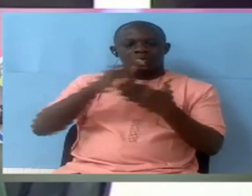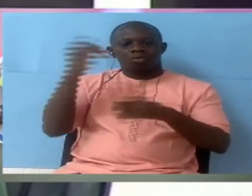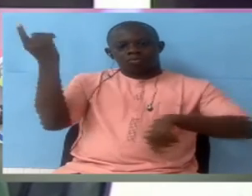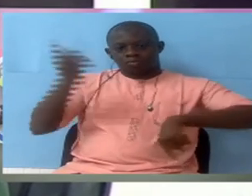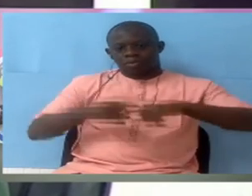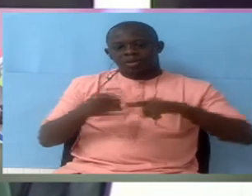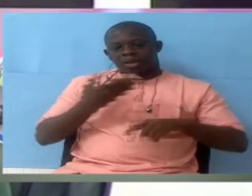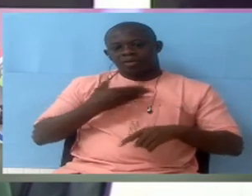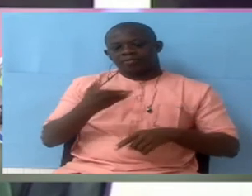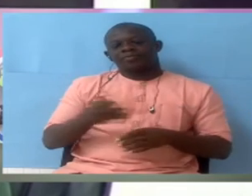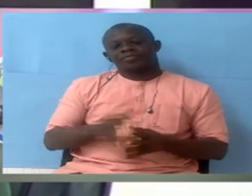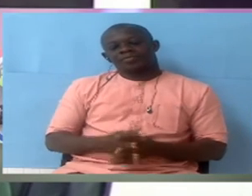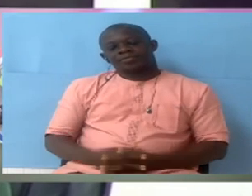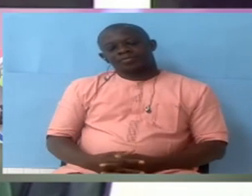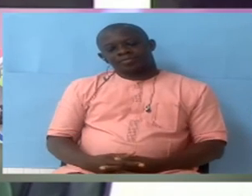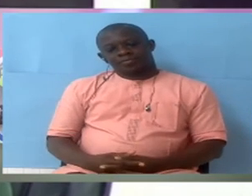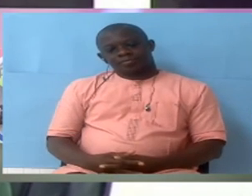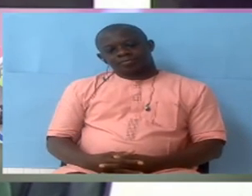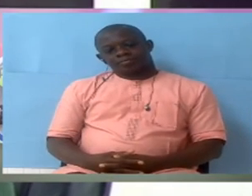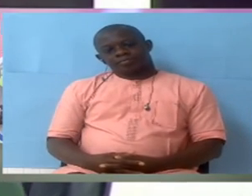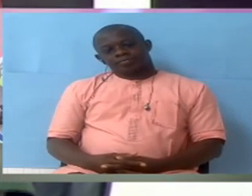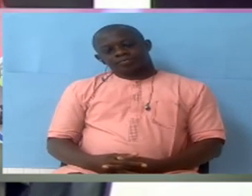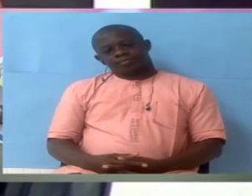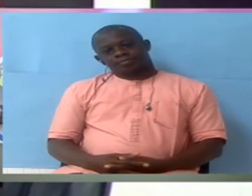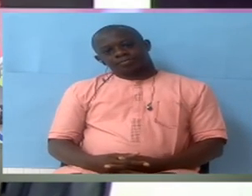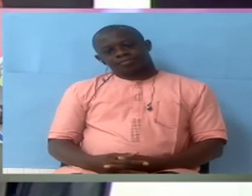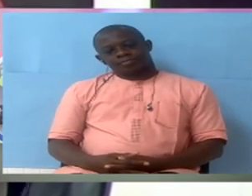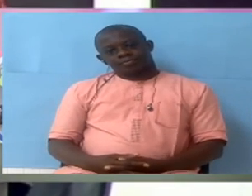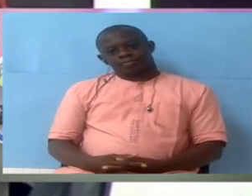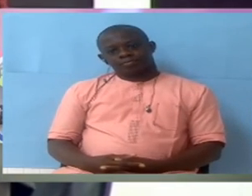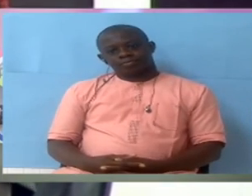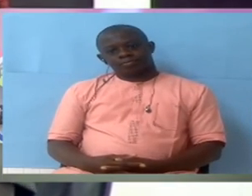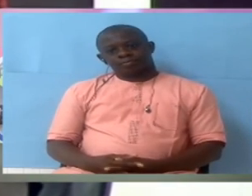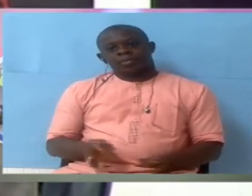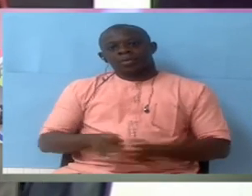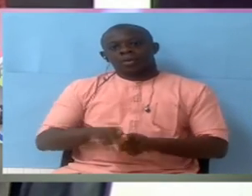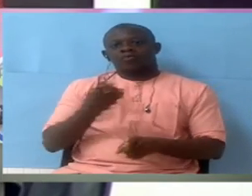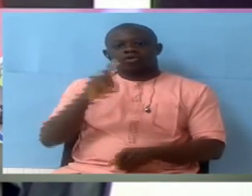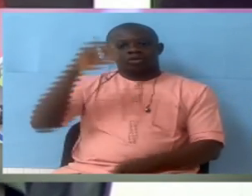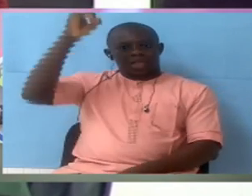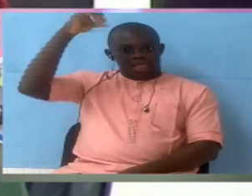courant wala dañ lañ jëk mas courant ñu sub la door. They electrocuted me